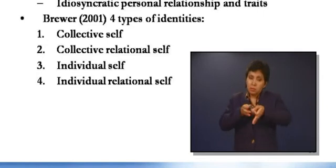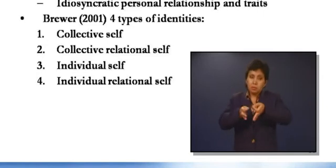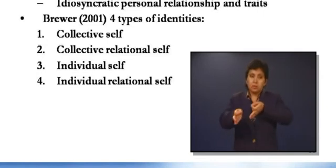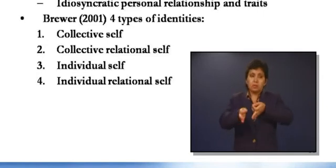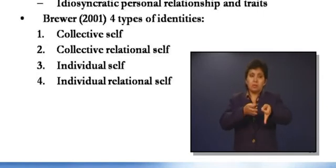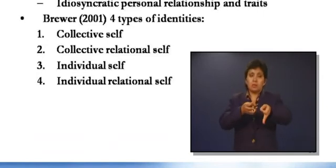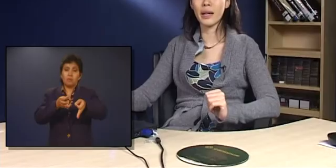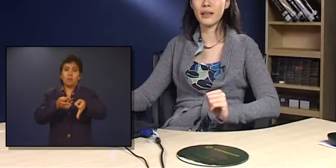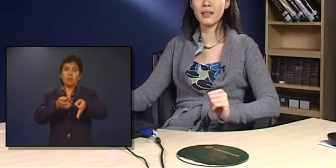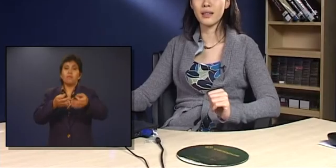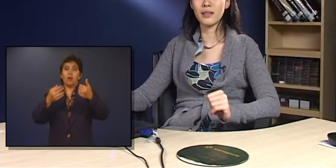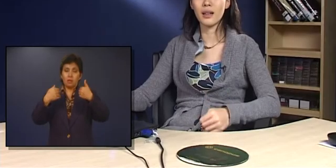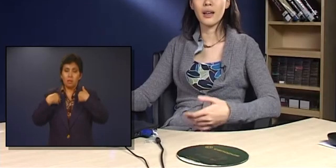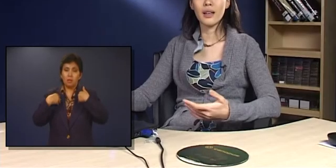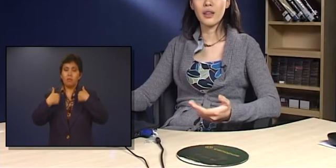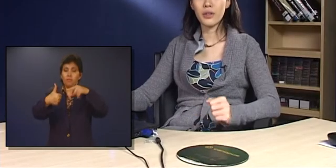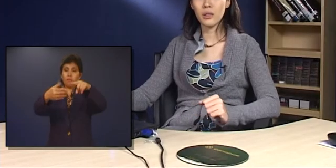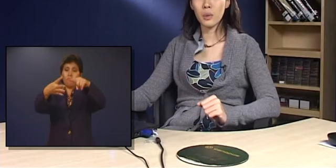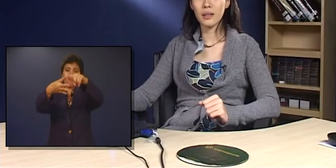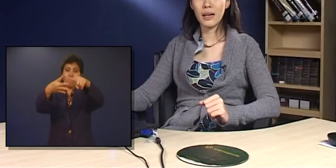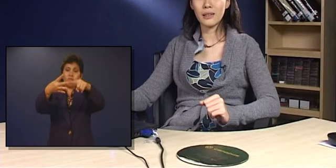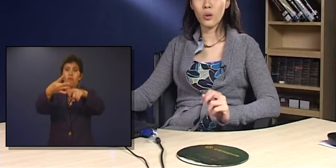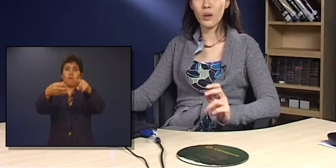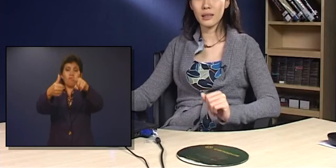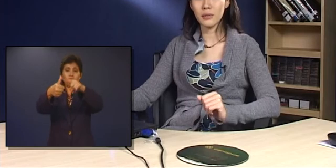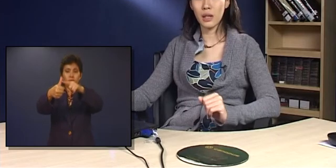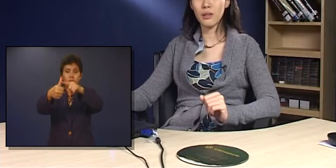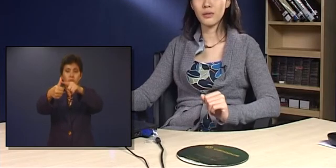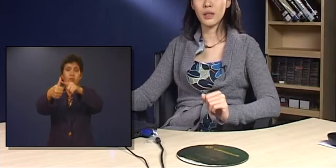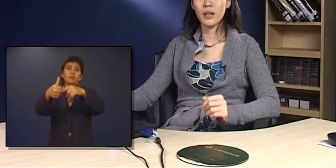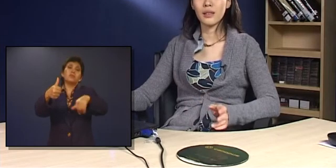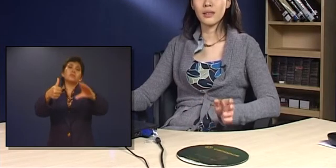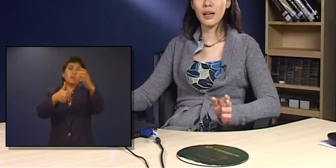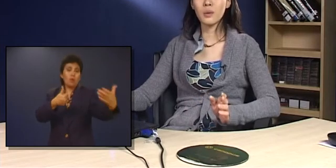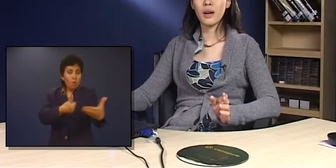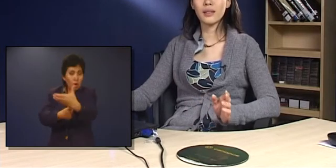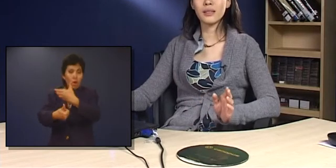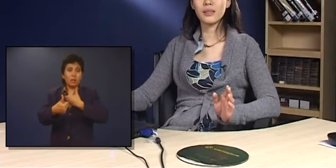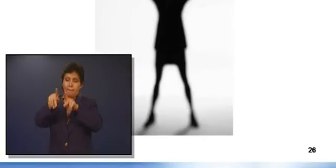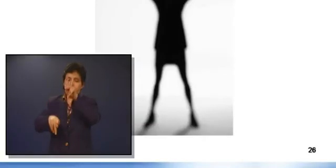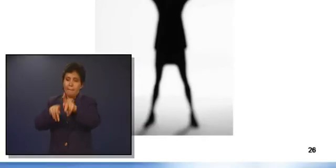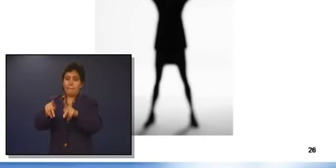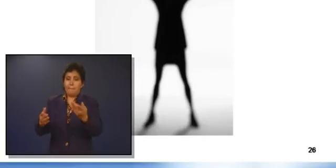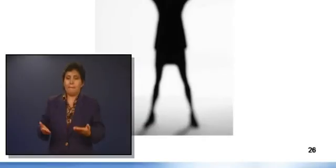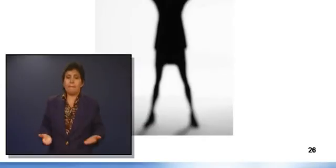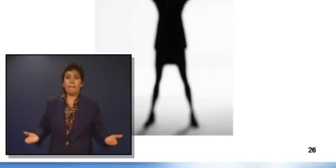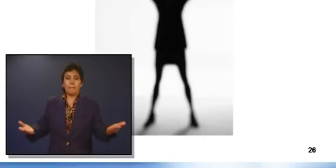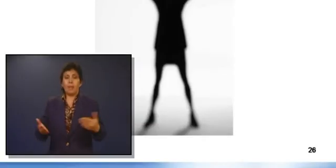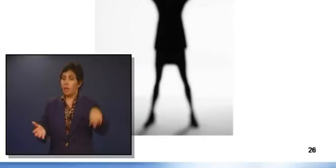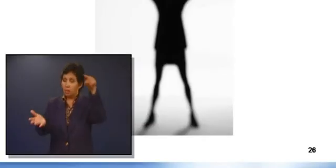described as having 4 identities. The first one as collective self. The second one is the